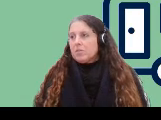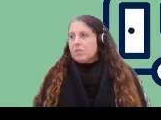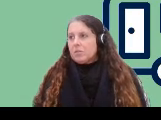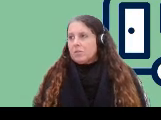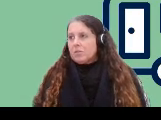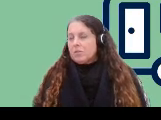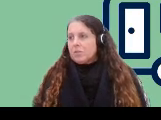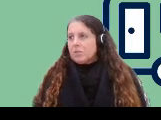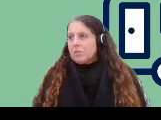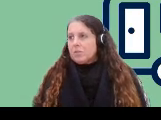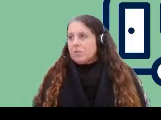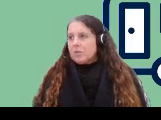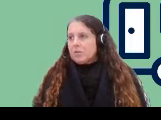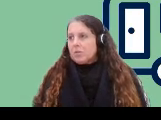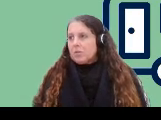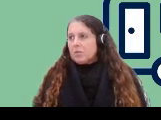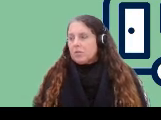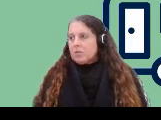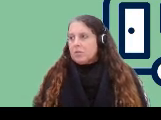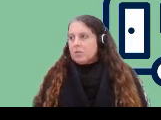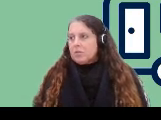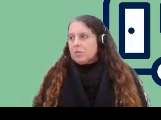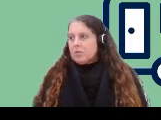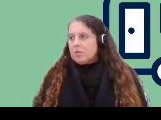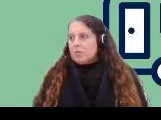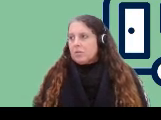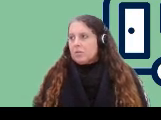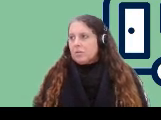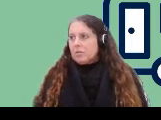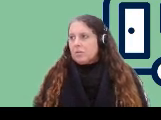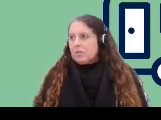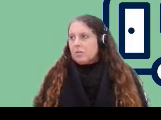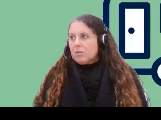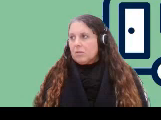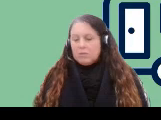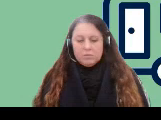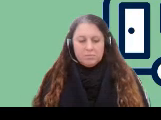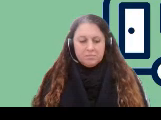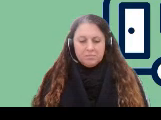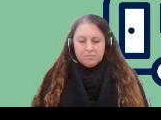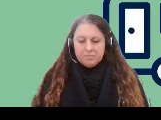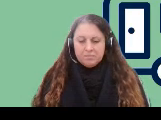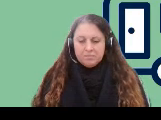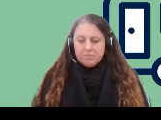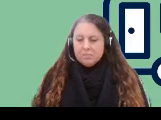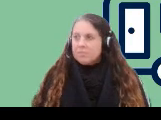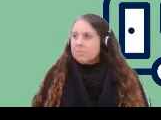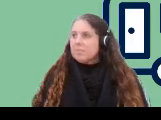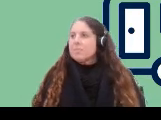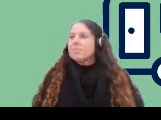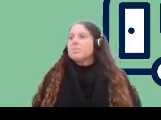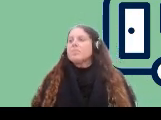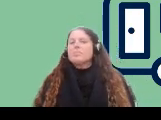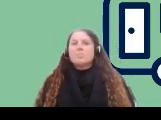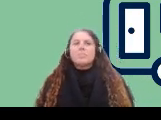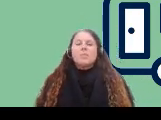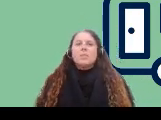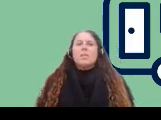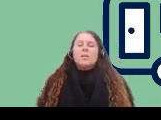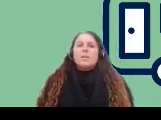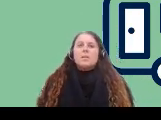quarterly return. We're going to make these webinars as a regular item in